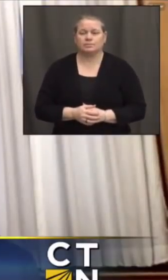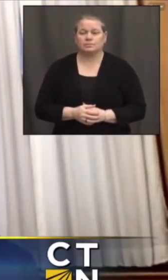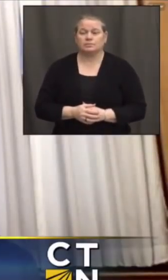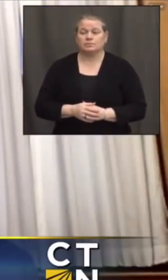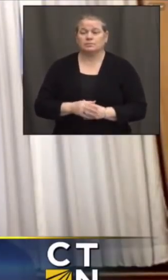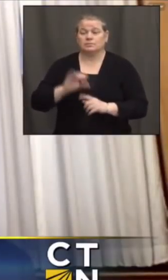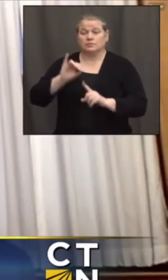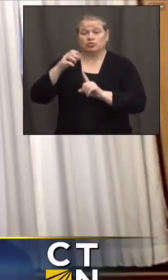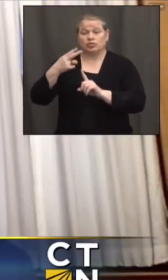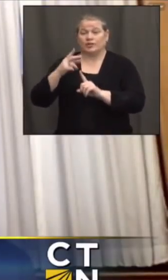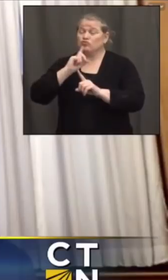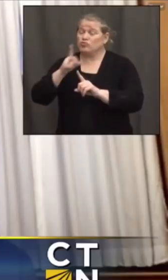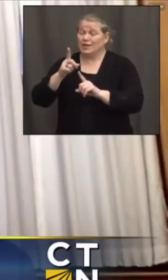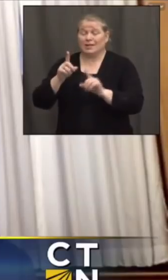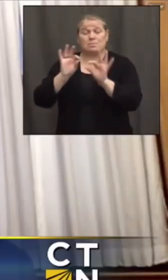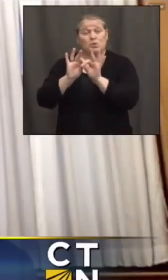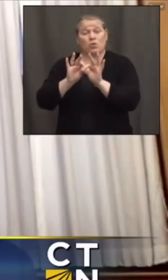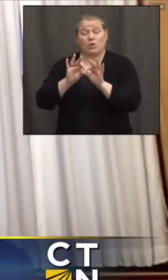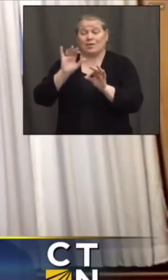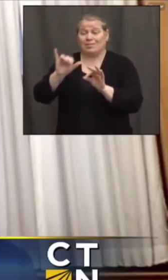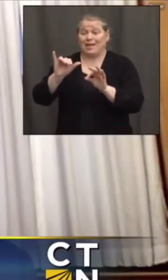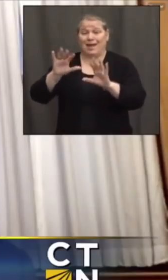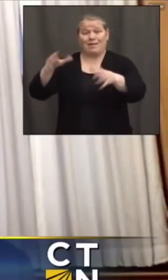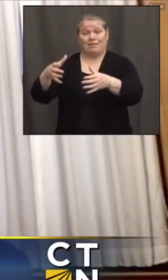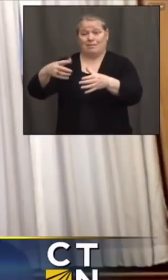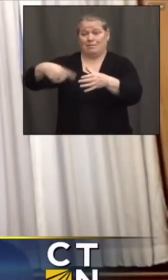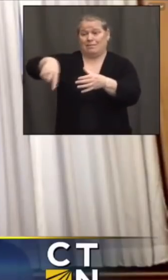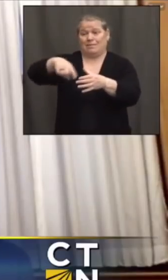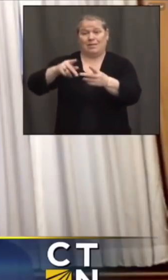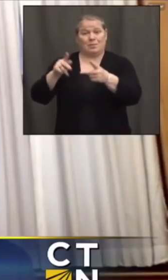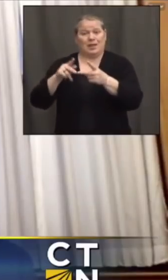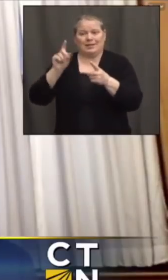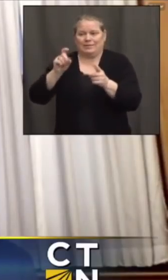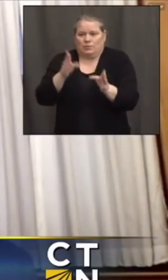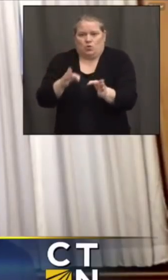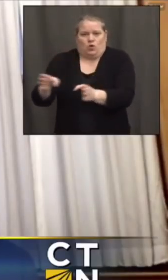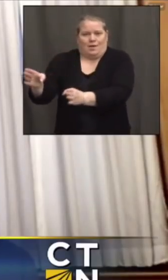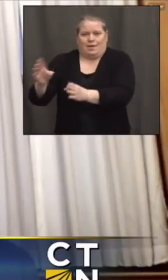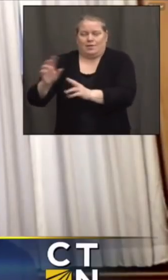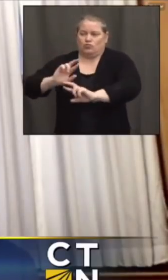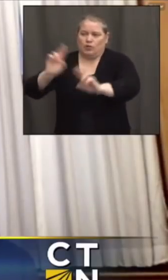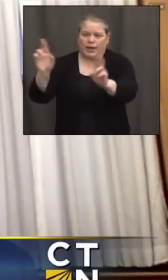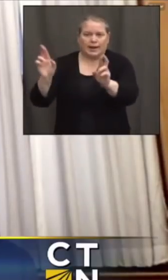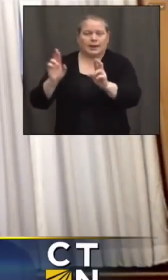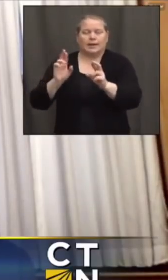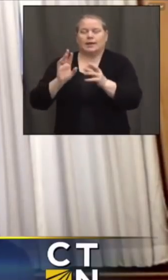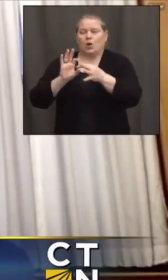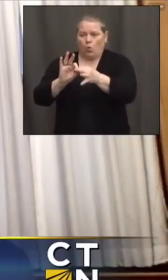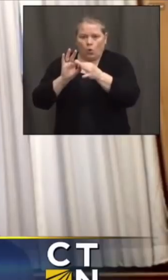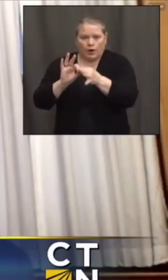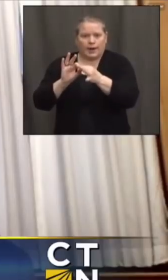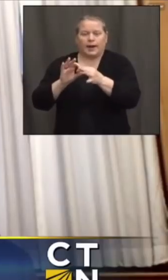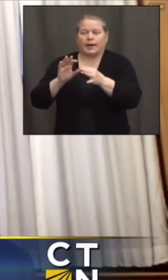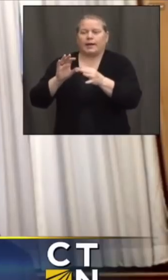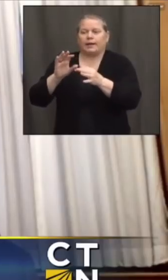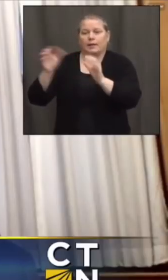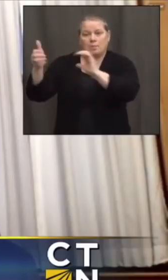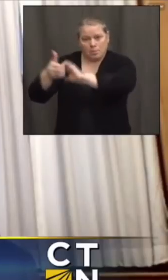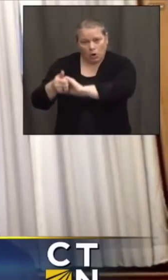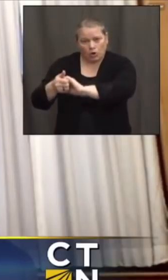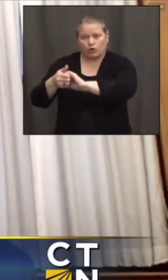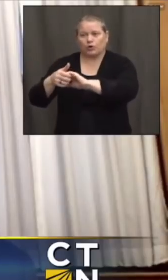getting organized, right? Getting ready, getting the logistics in place, getting coordinated with the partner that they're going to work with to do